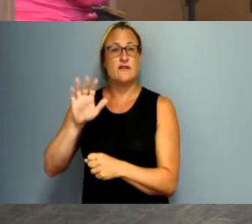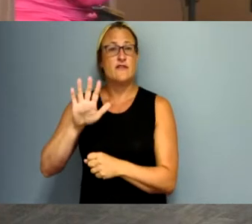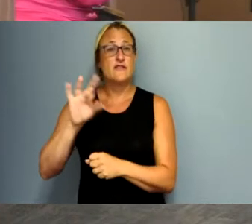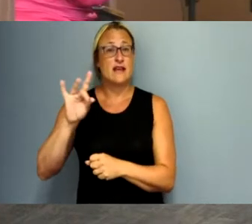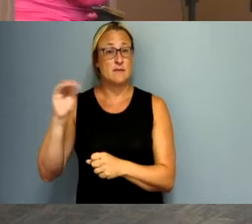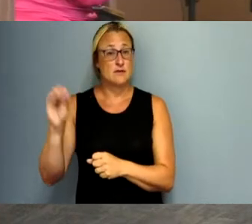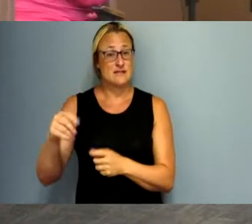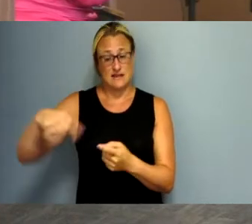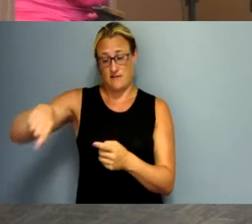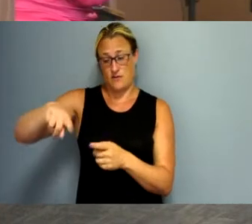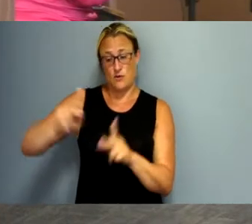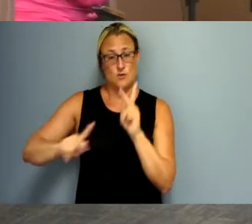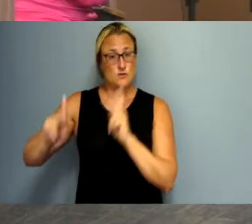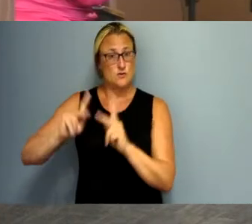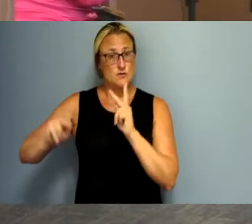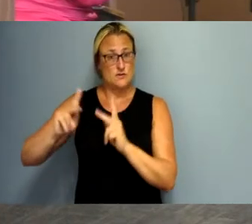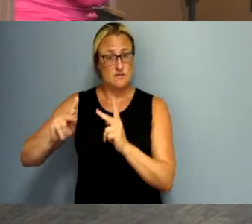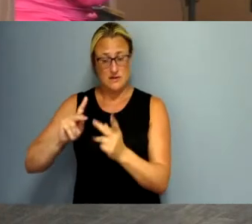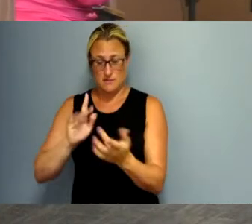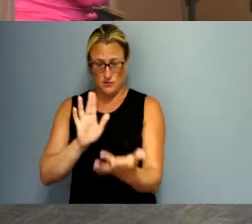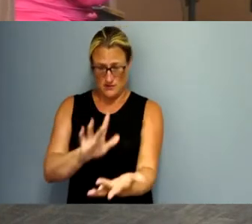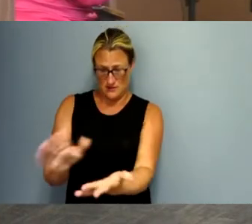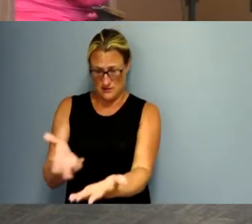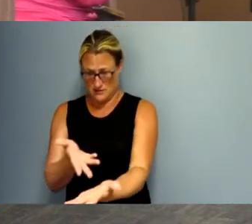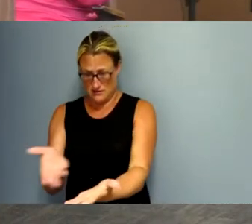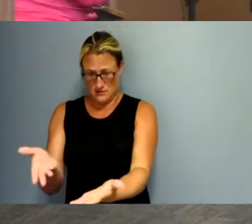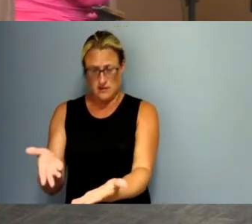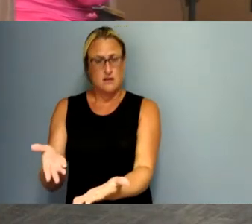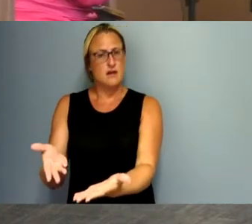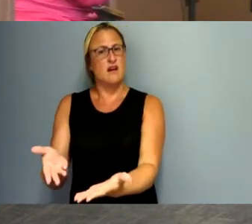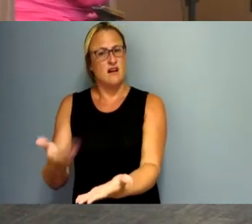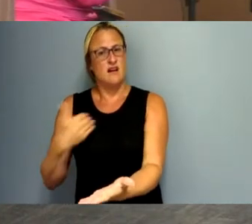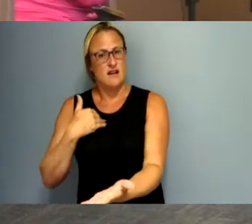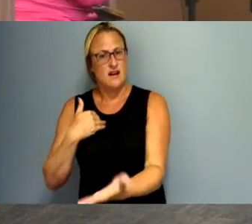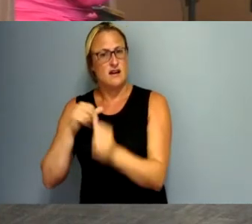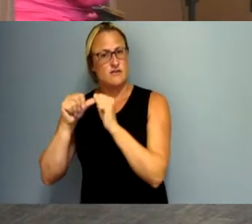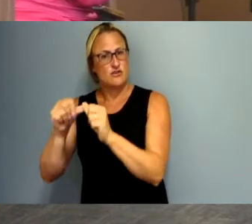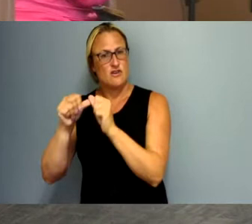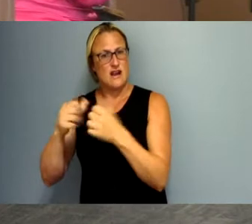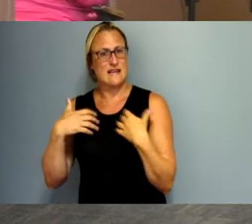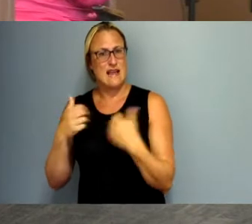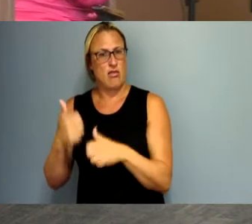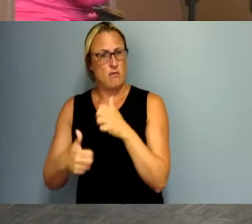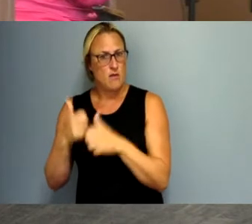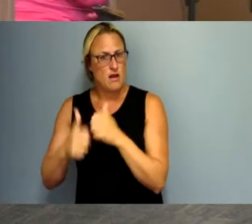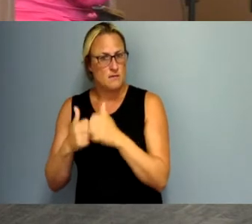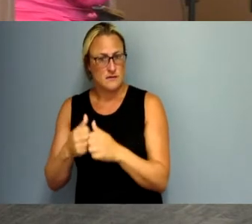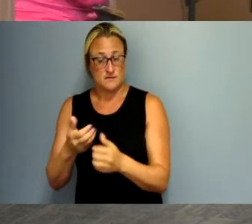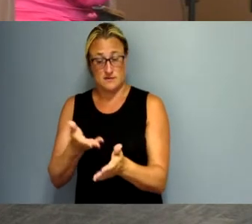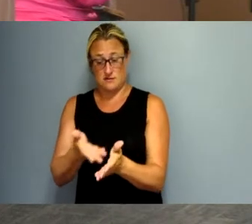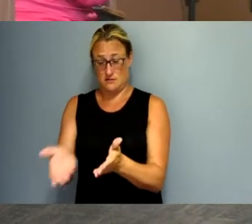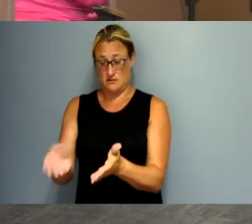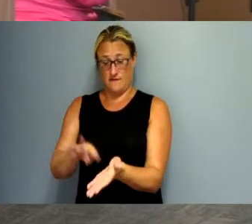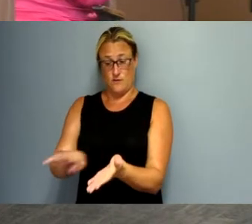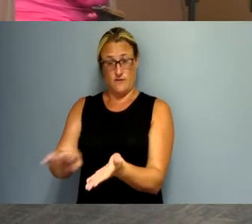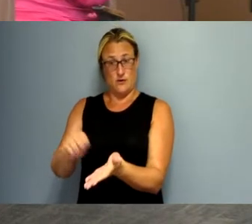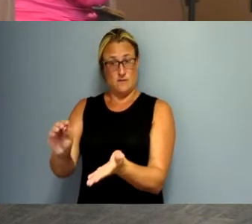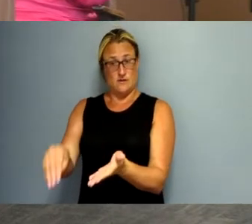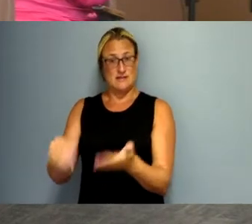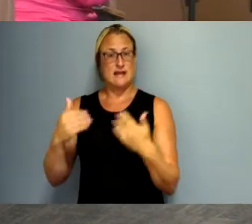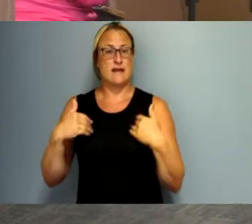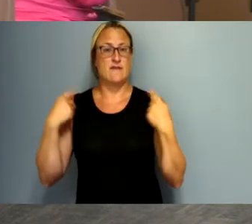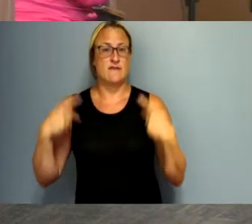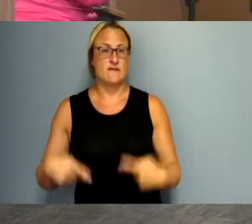individuals enrolled with street outreach teams reported having a chronic health condition, and 44% reporting having a physical